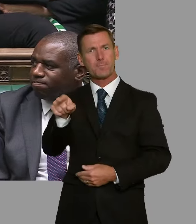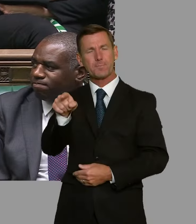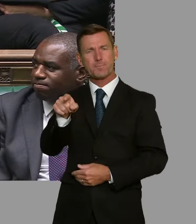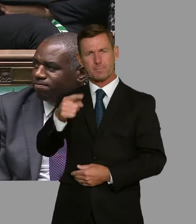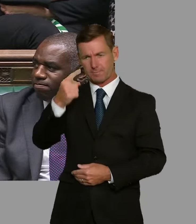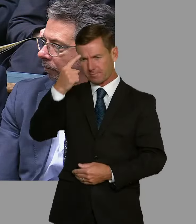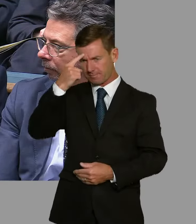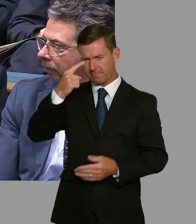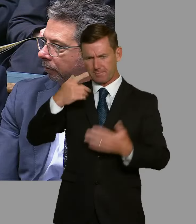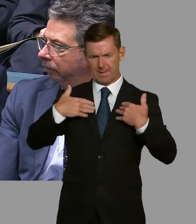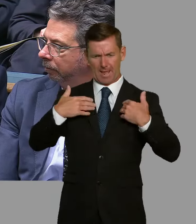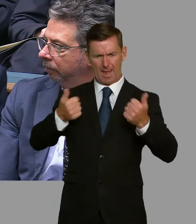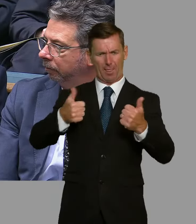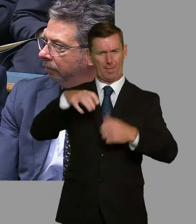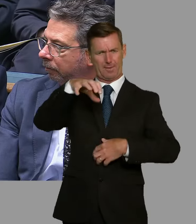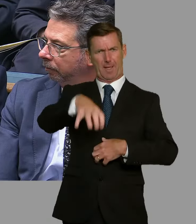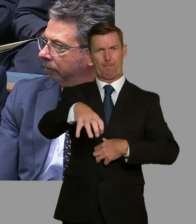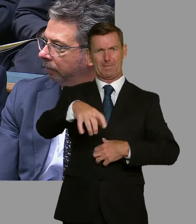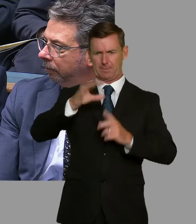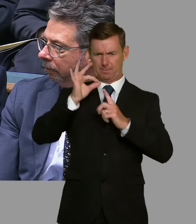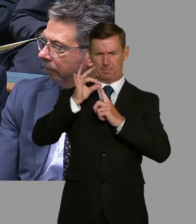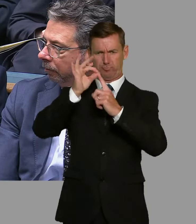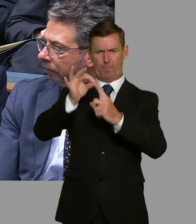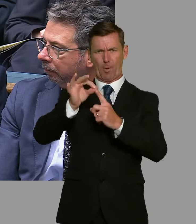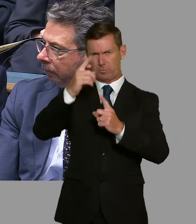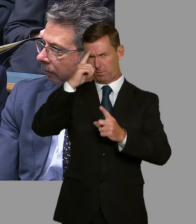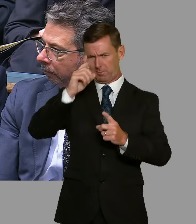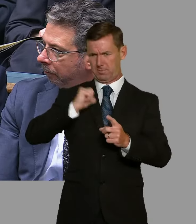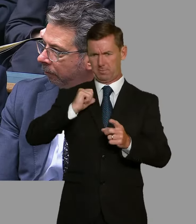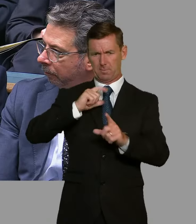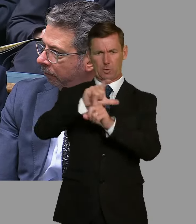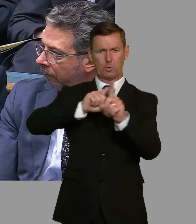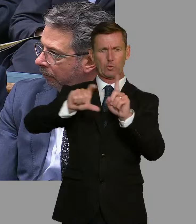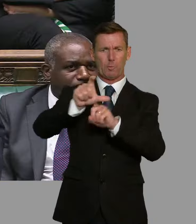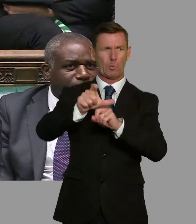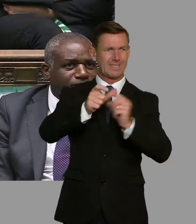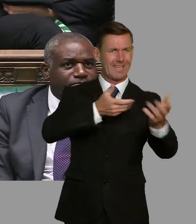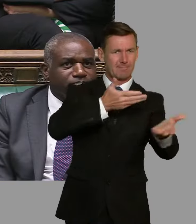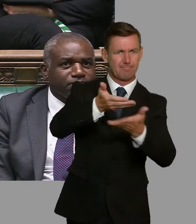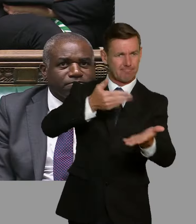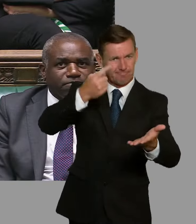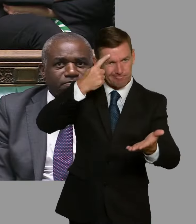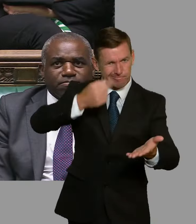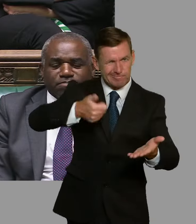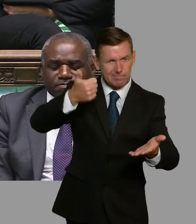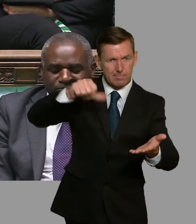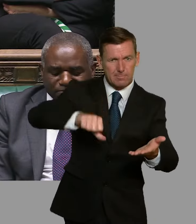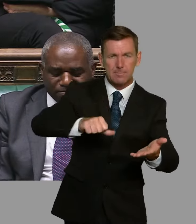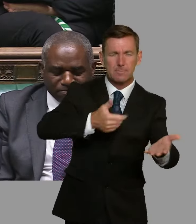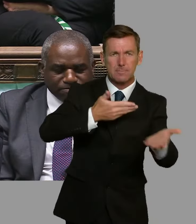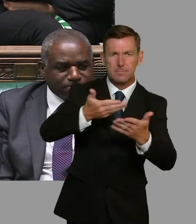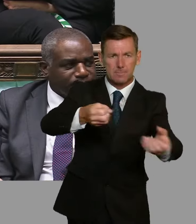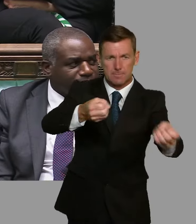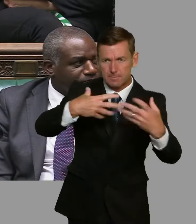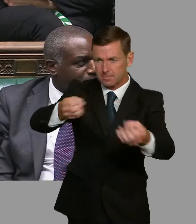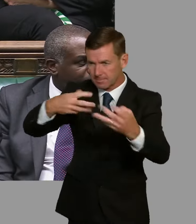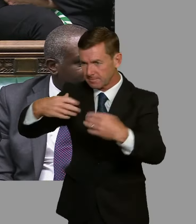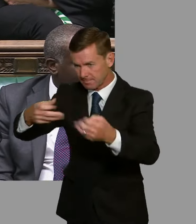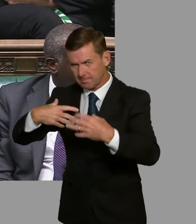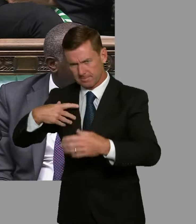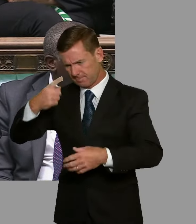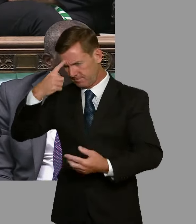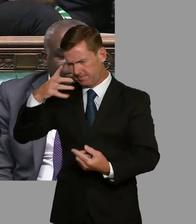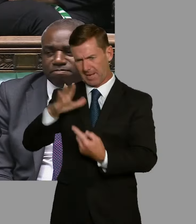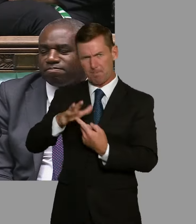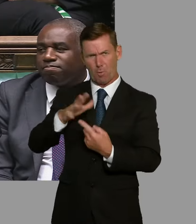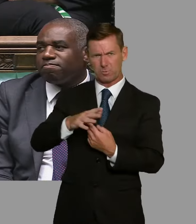I'd urge the whole community to input into that to ensure the strongest investment case is put forward. I'm pleased that waiting